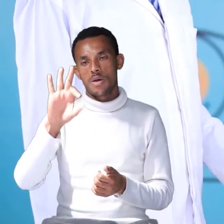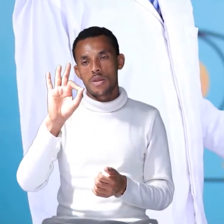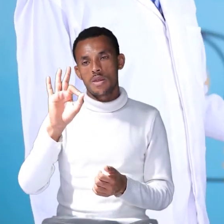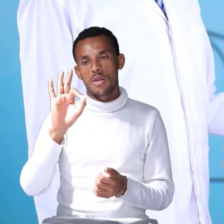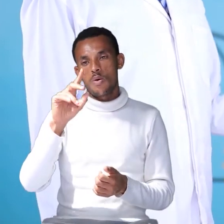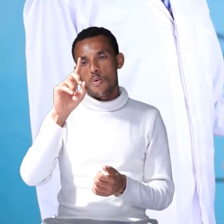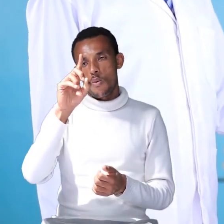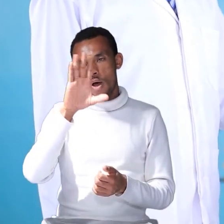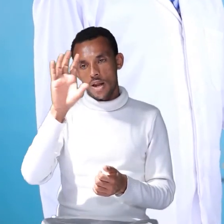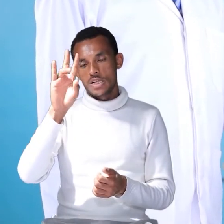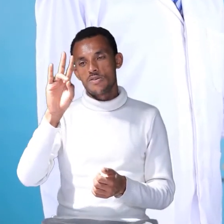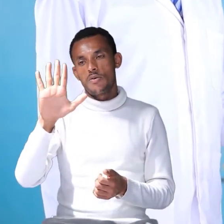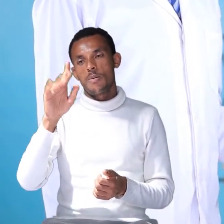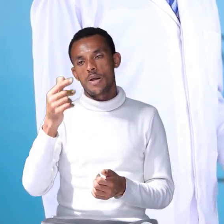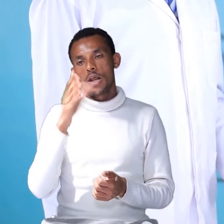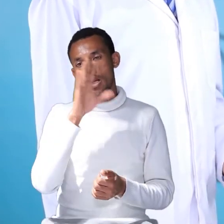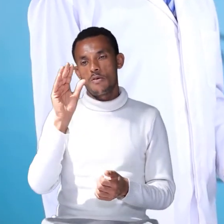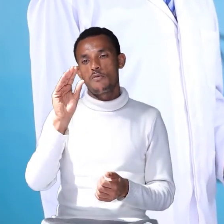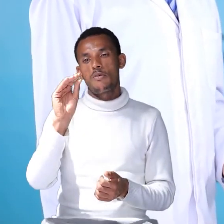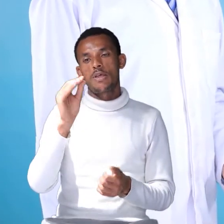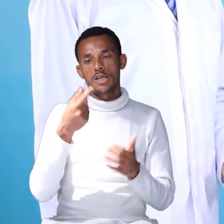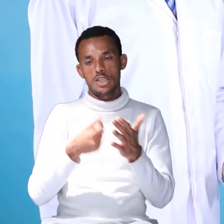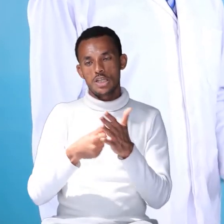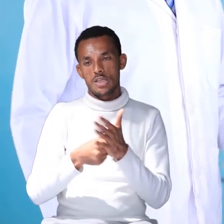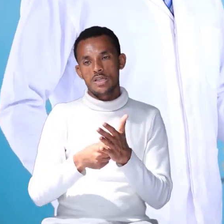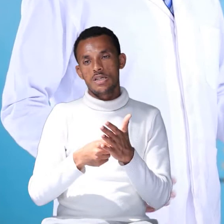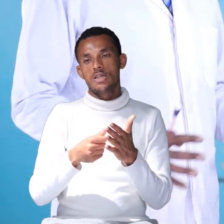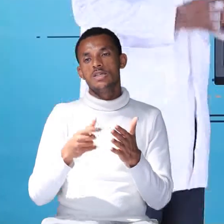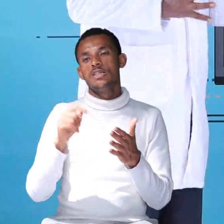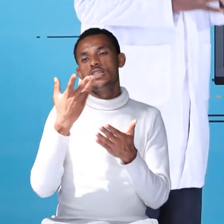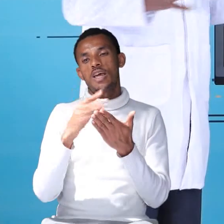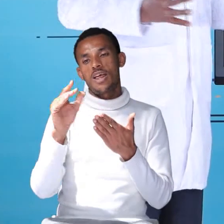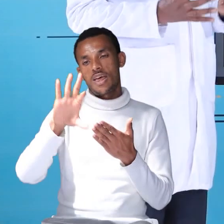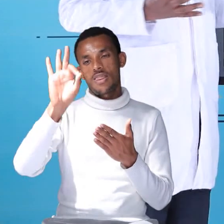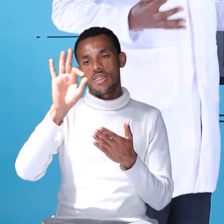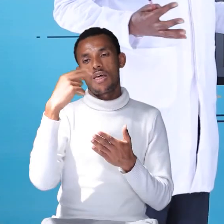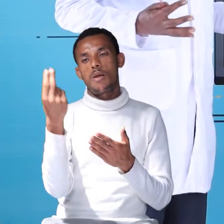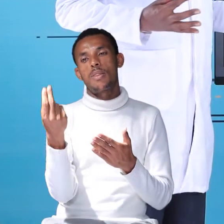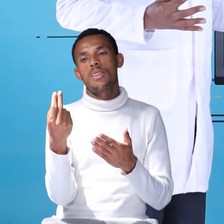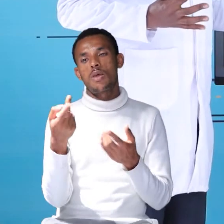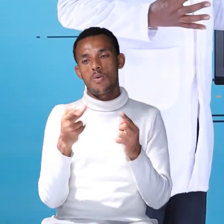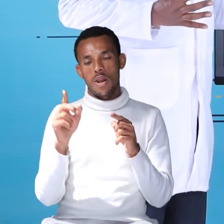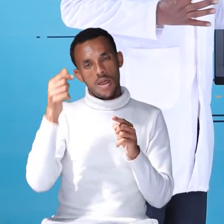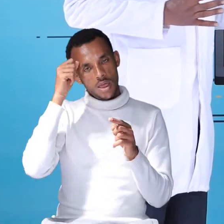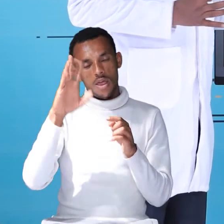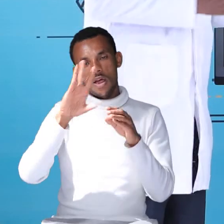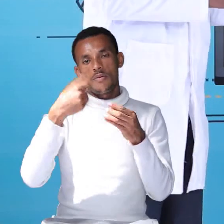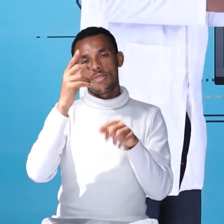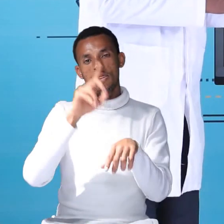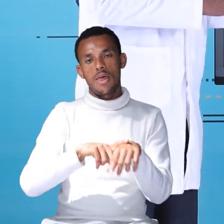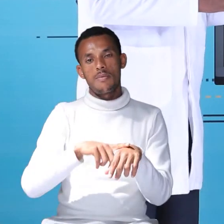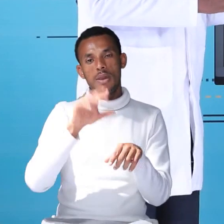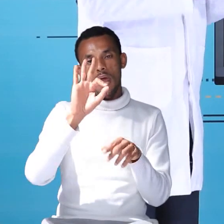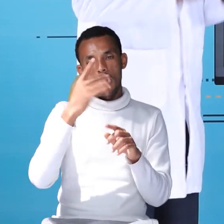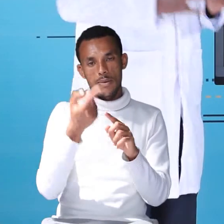simplified, you will get 175 bir and 50 cents. So the seller has got advantage. When he